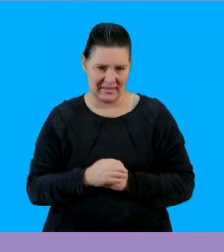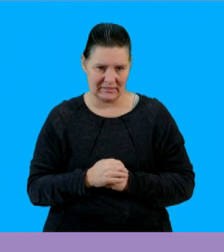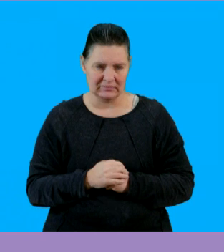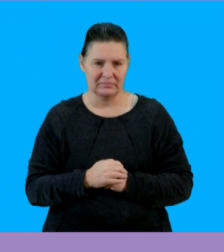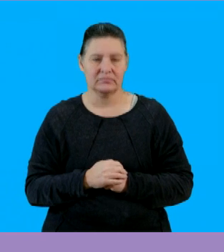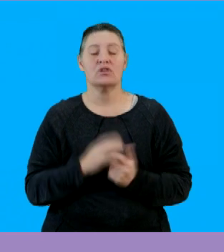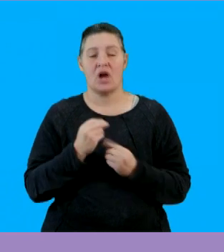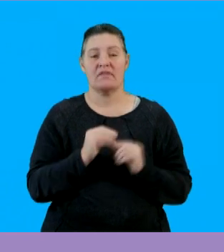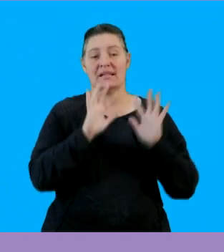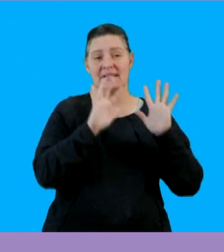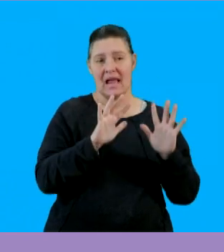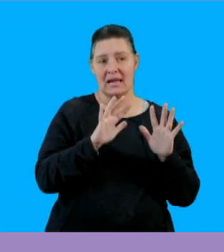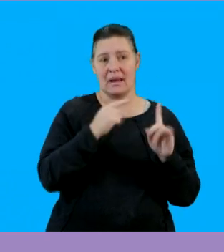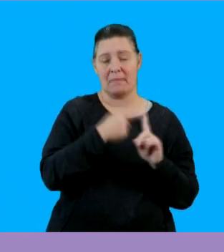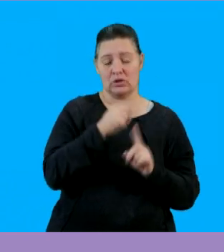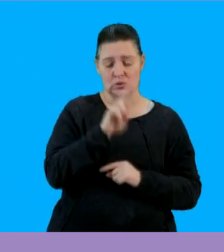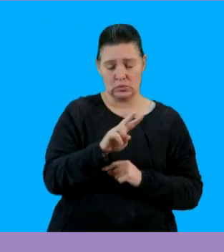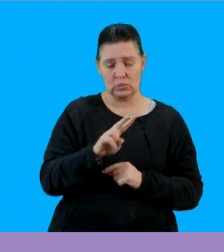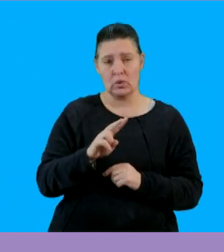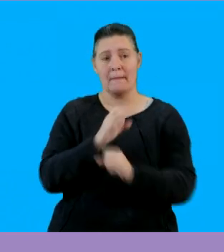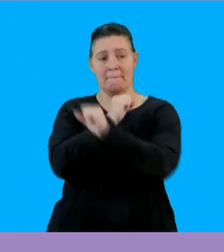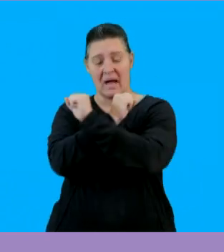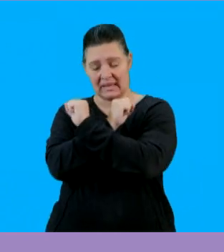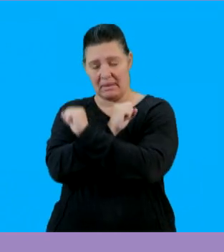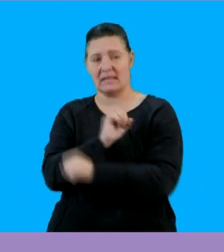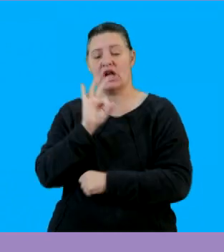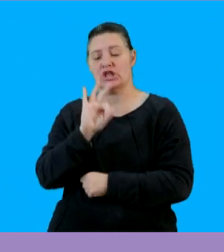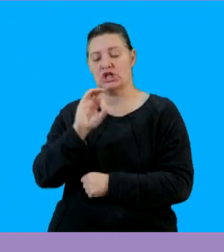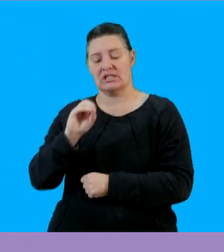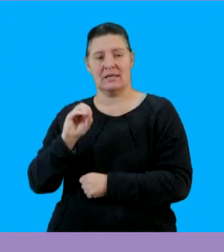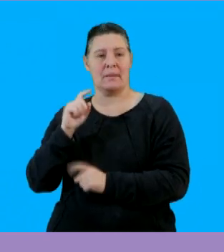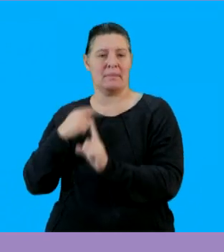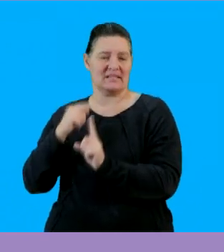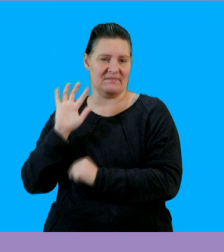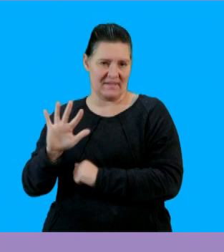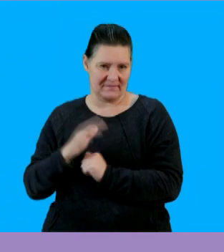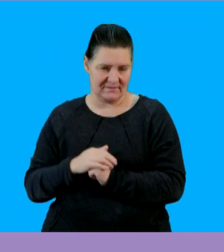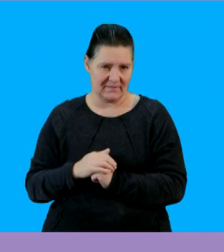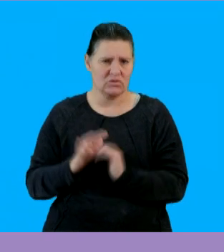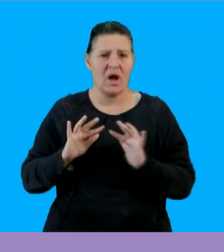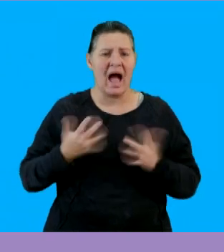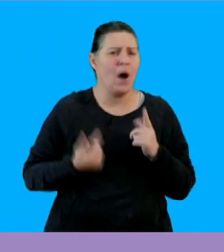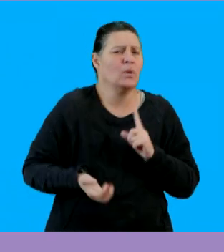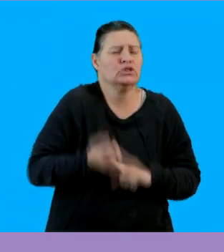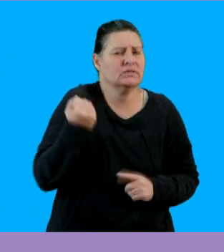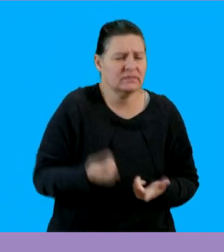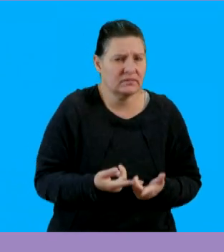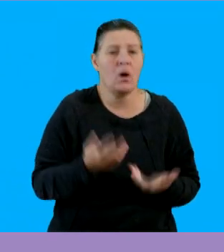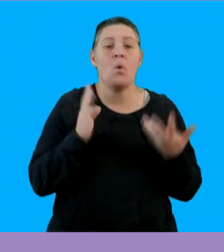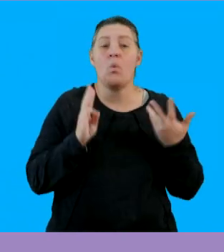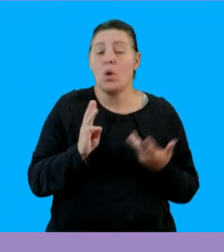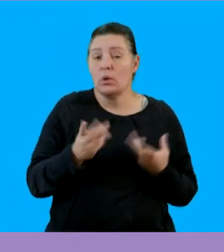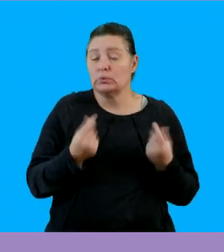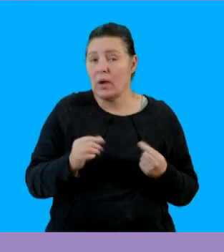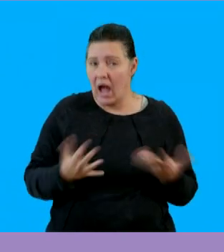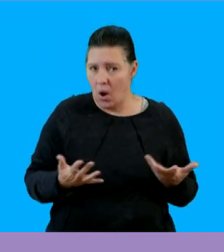multiplying. So we have a 10 plus 2 and we are multiplying this by a 30 plus 5. So how are we going to achieve this? We're